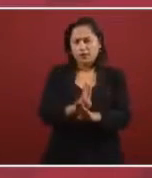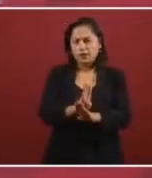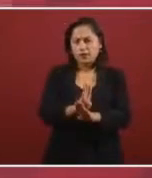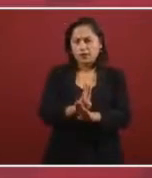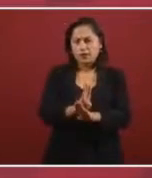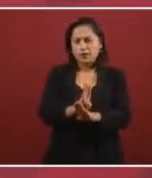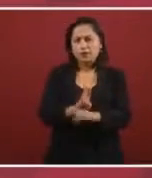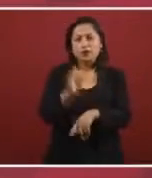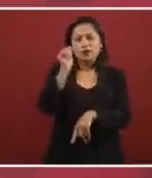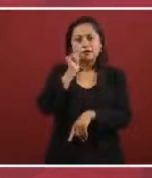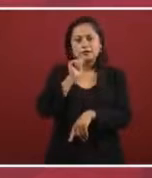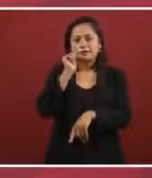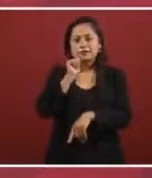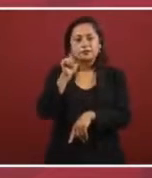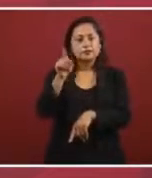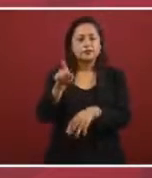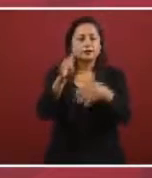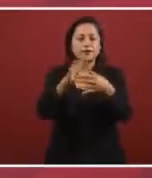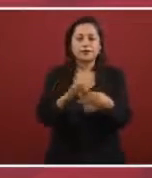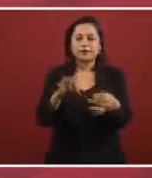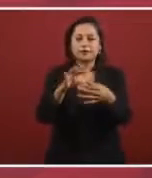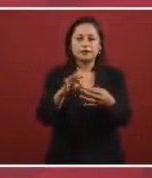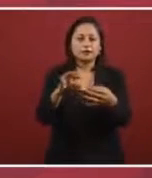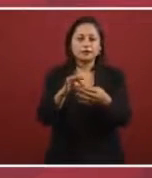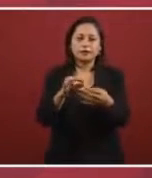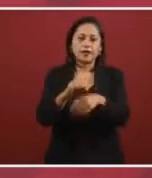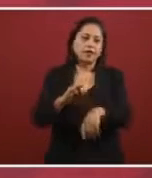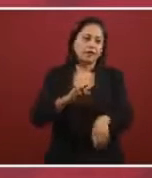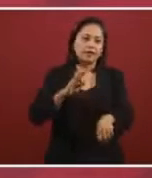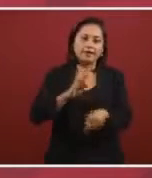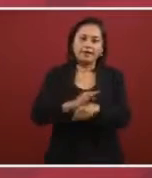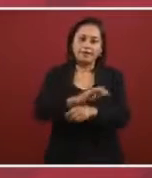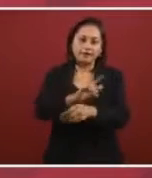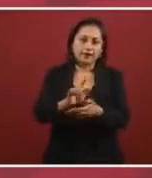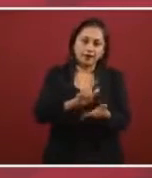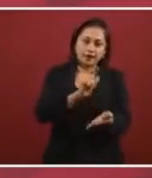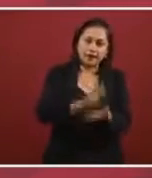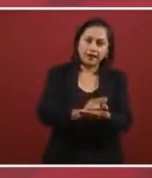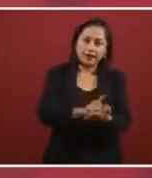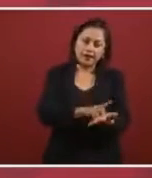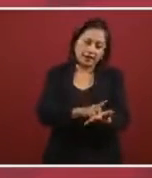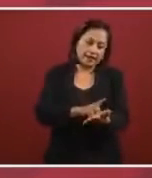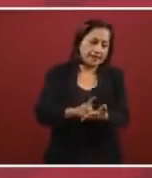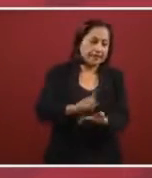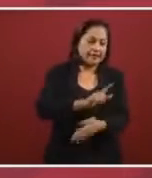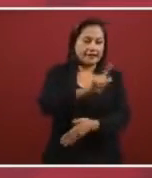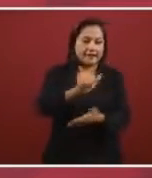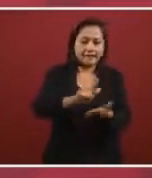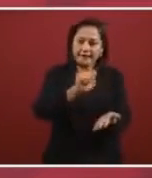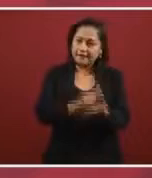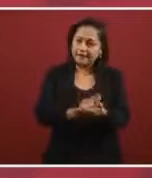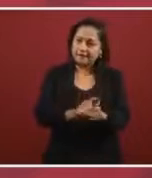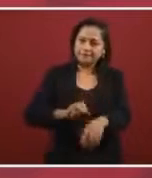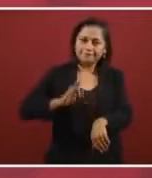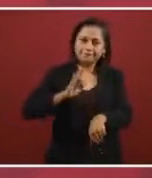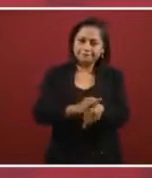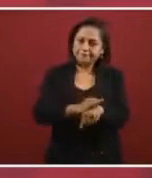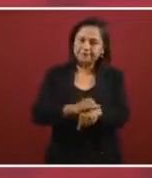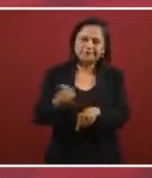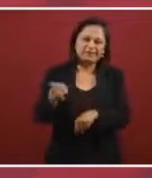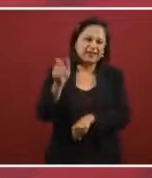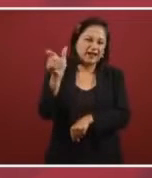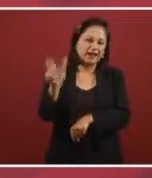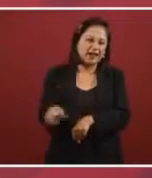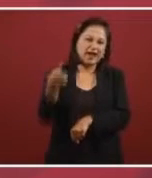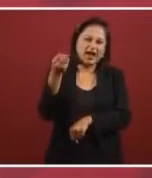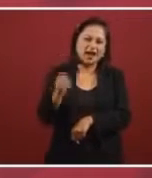de Estado de Derecho. of the state of right. Les importa mucho eso. They're very Que se interested garantice in la that legalidad, they guarantee legalization que haya and